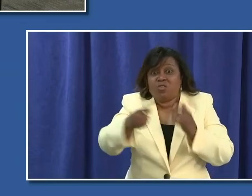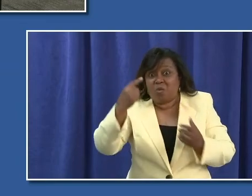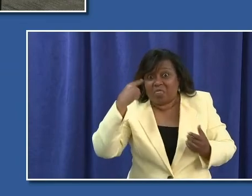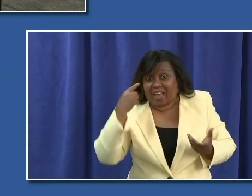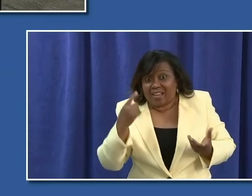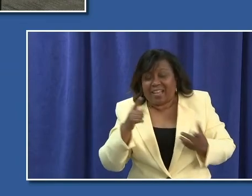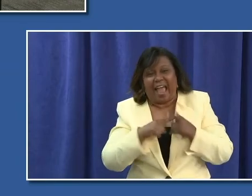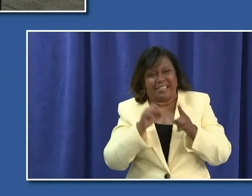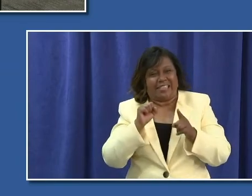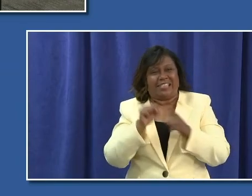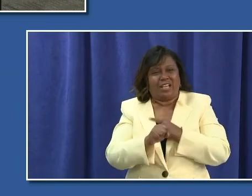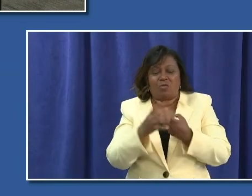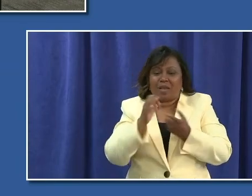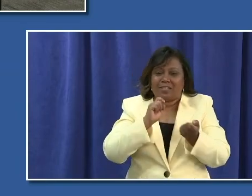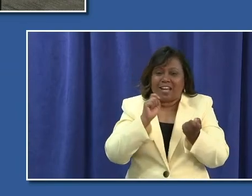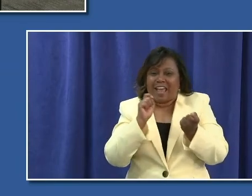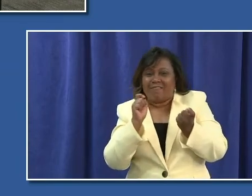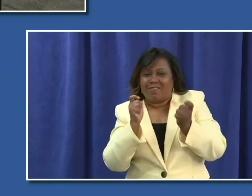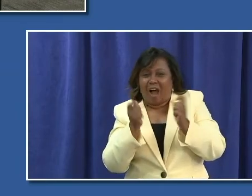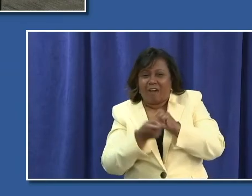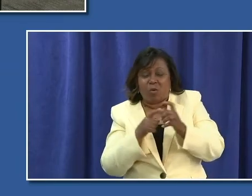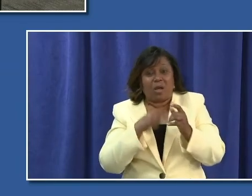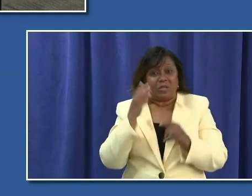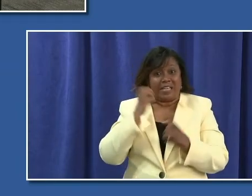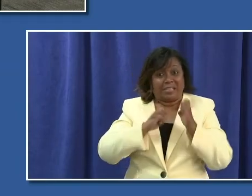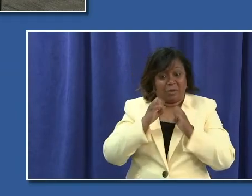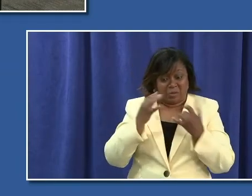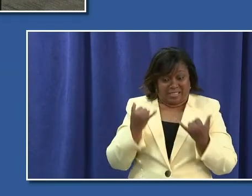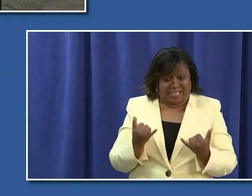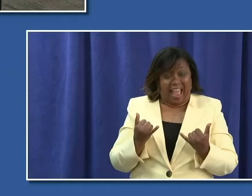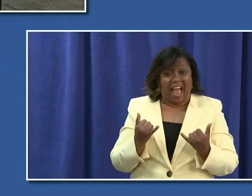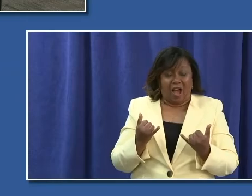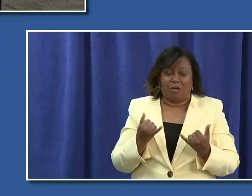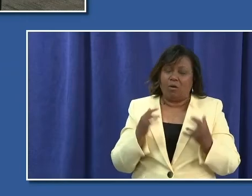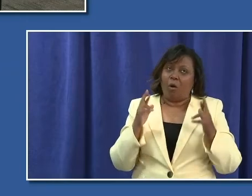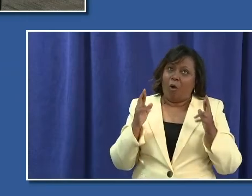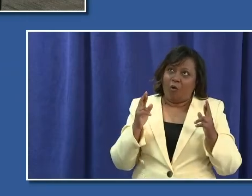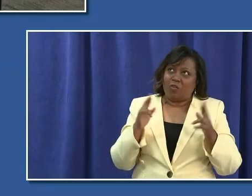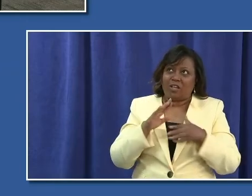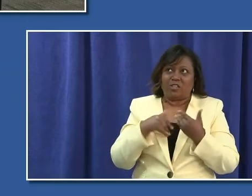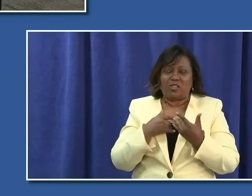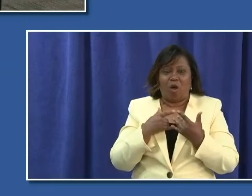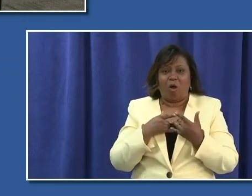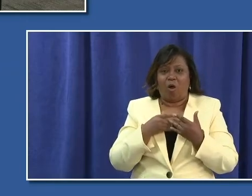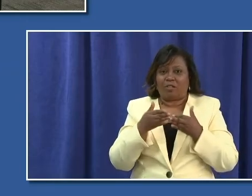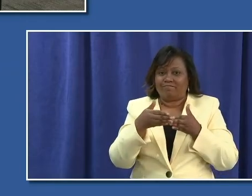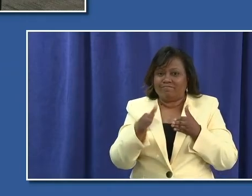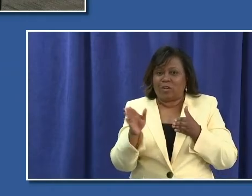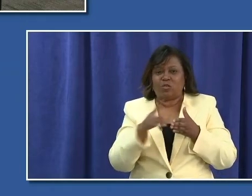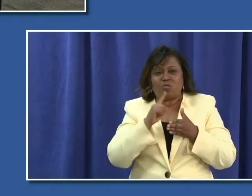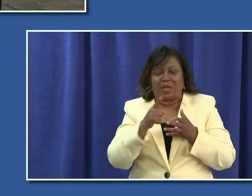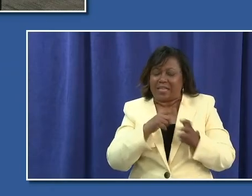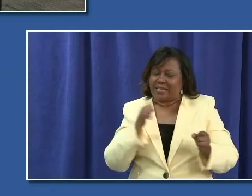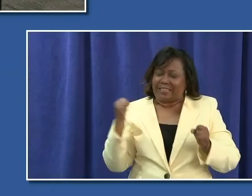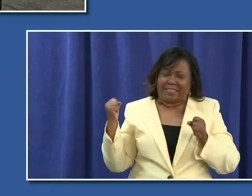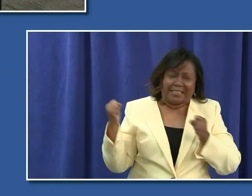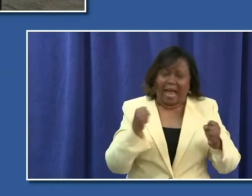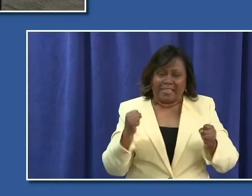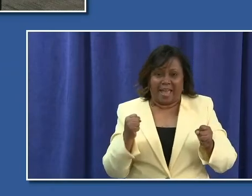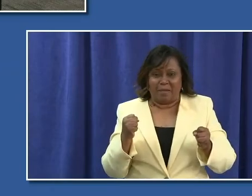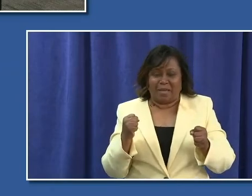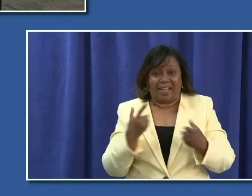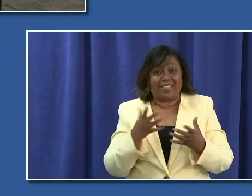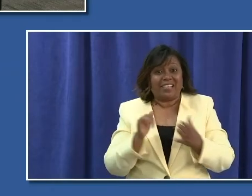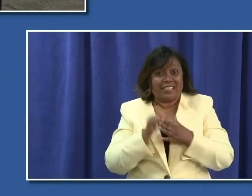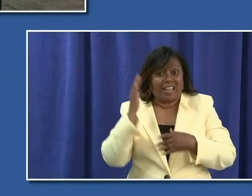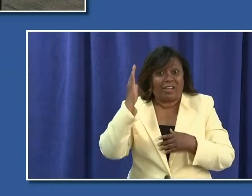and as the situation's evolving, and what we experiment with now, hopefully it's all a gateway to doing really dynamic